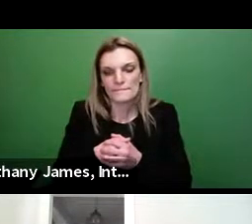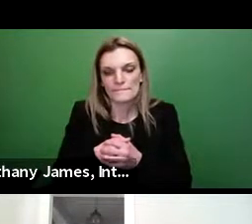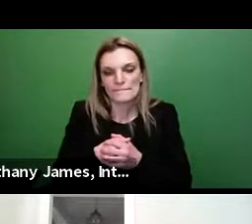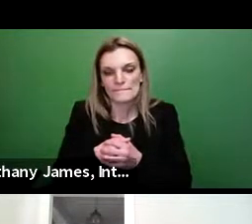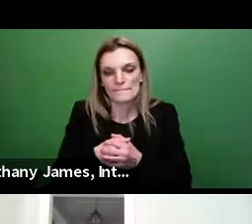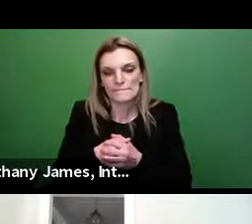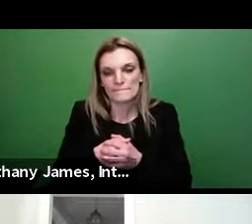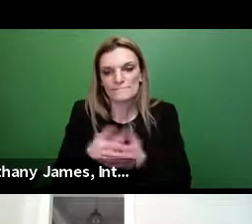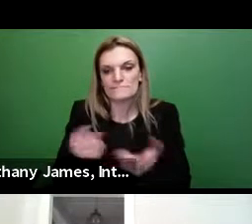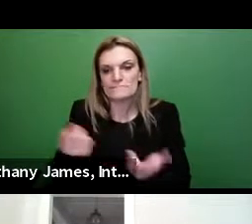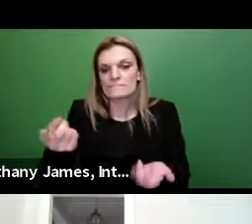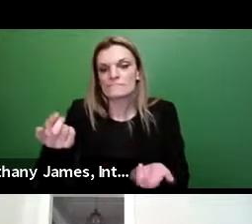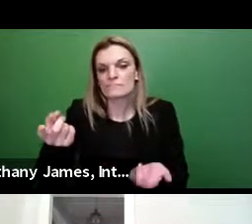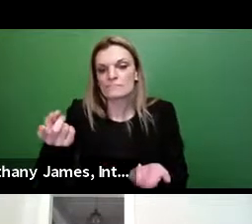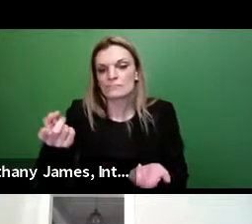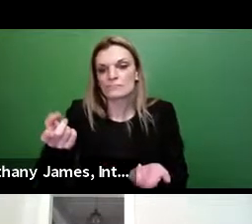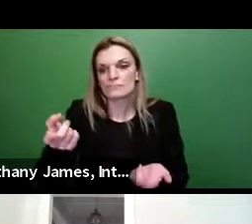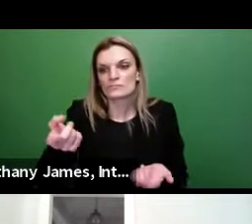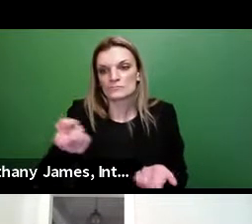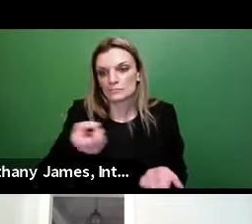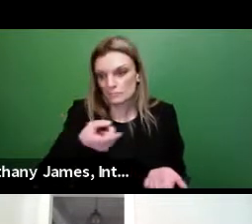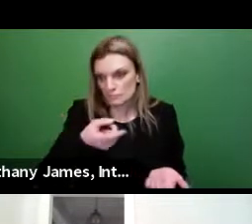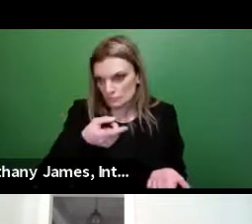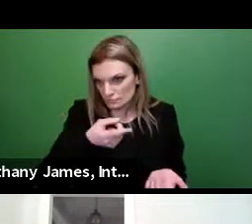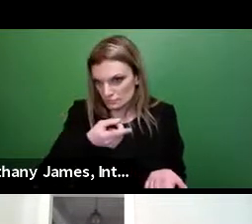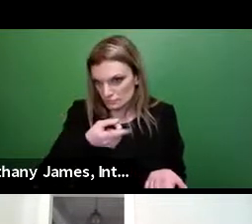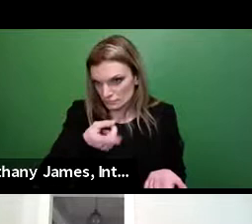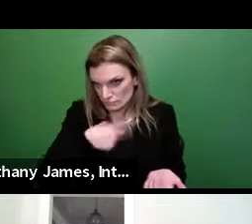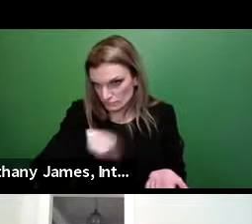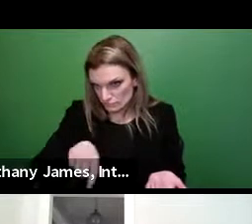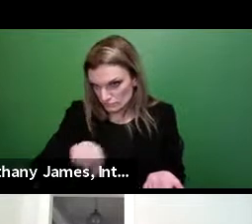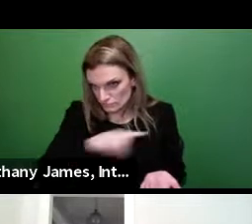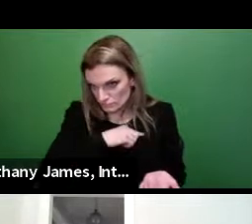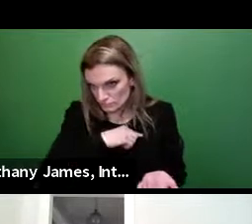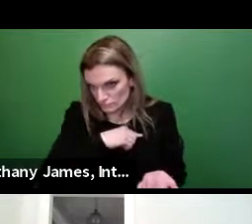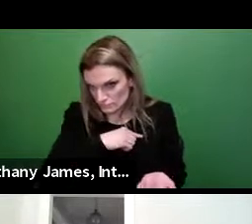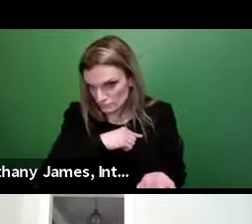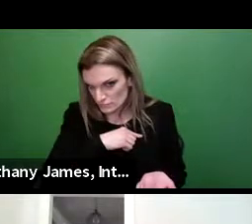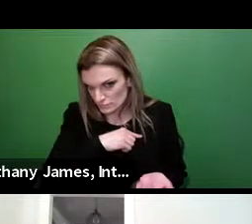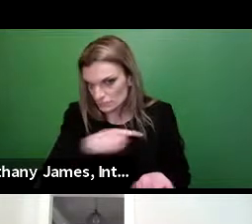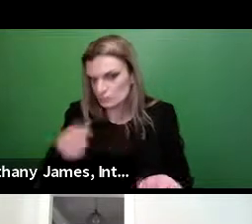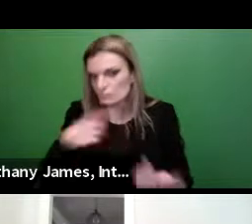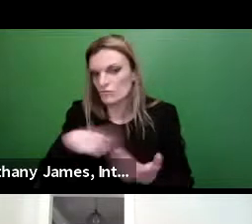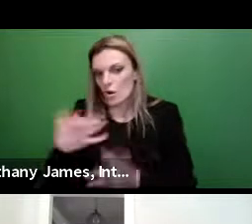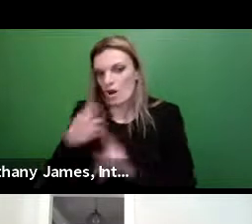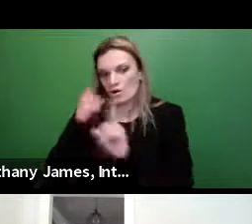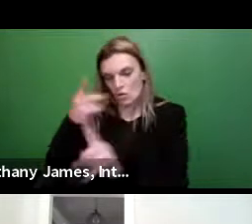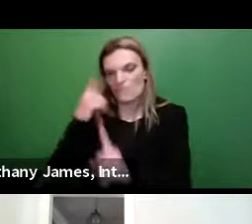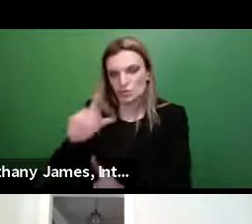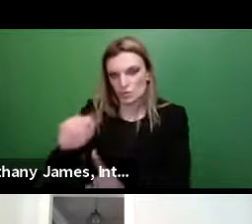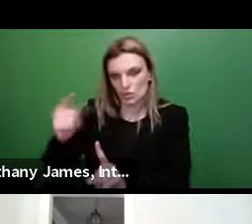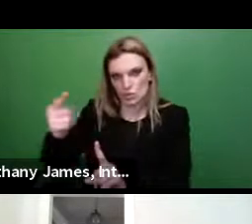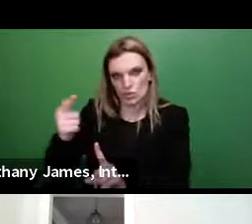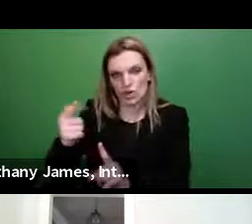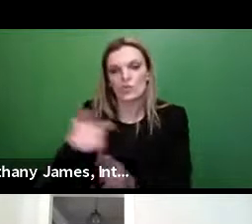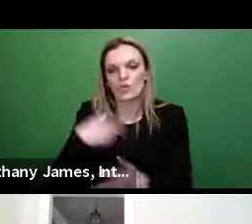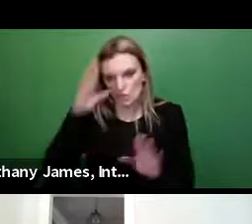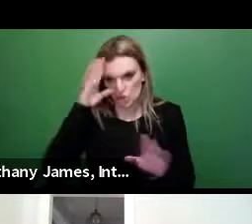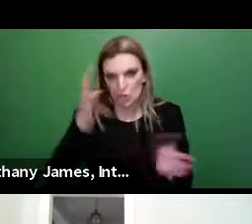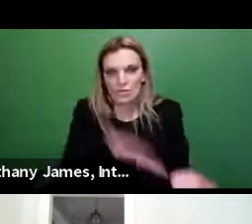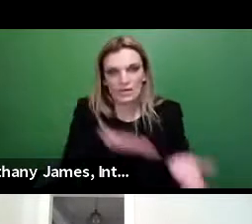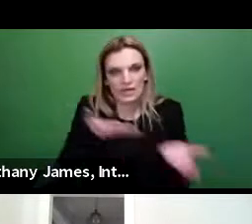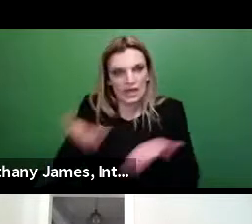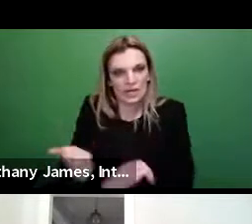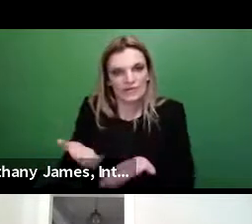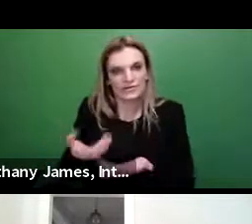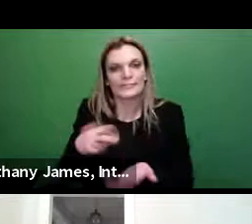year, when we looked at what we wanted our target work to be for 2021. And one of those targets was a carryover, and that is dealing